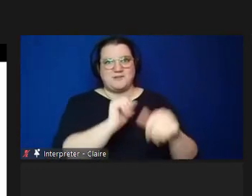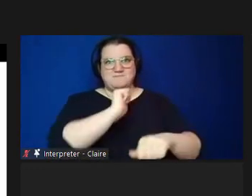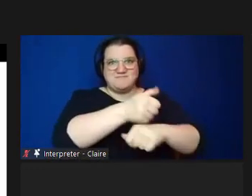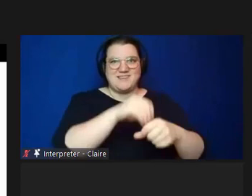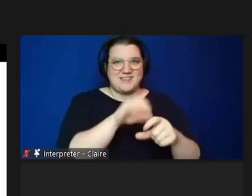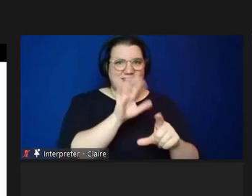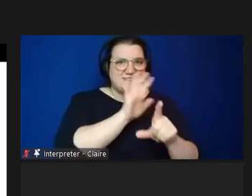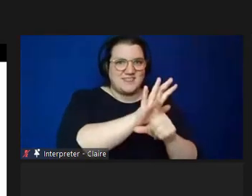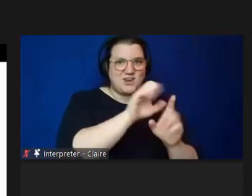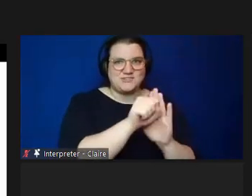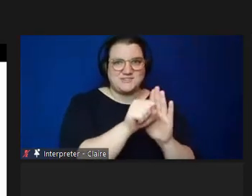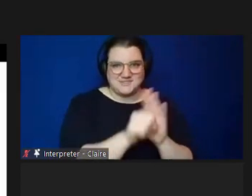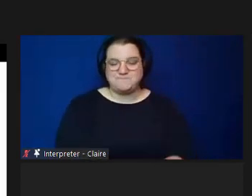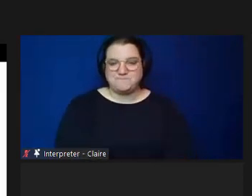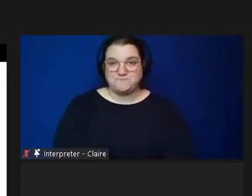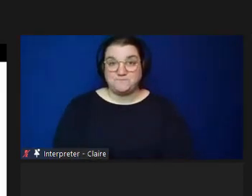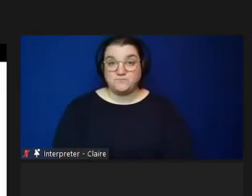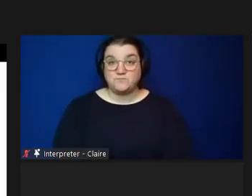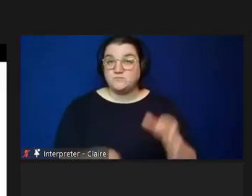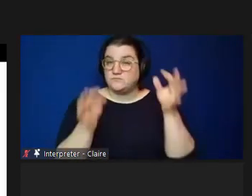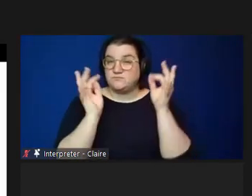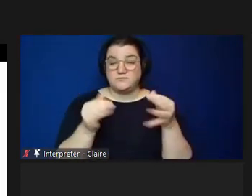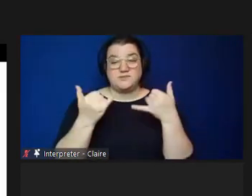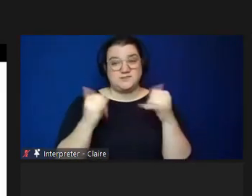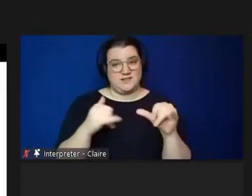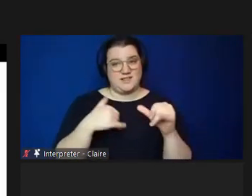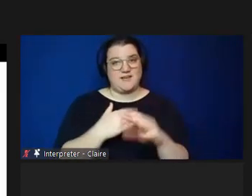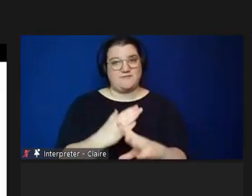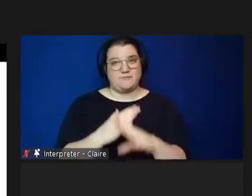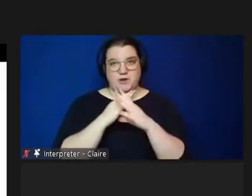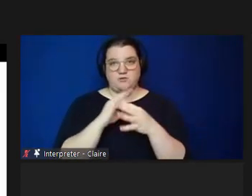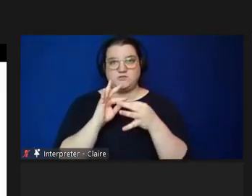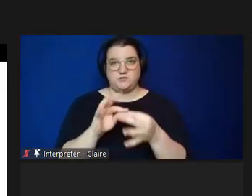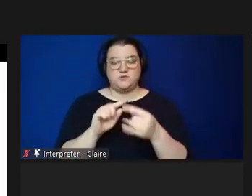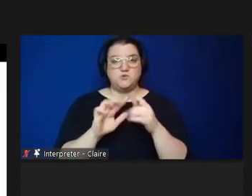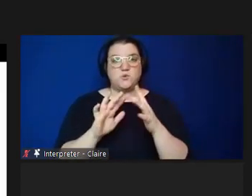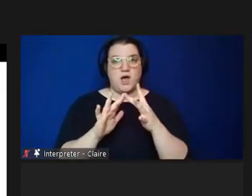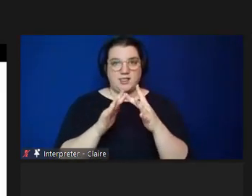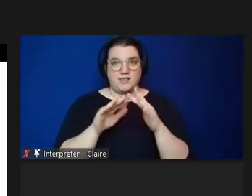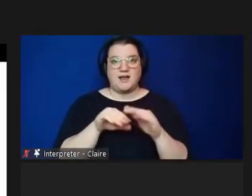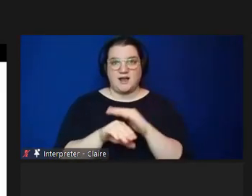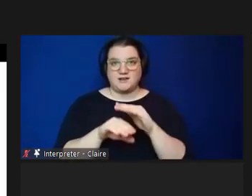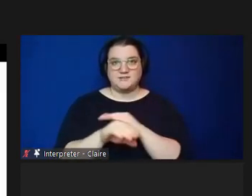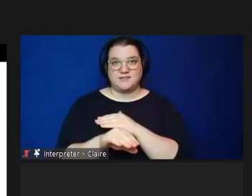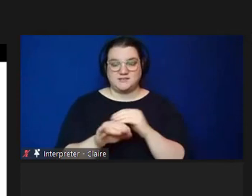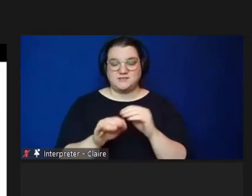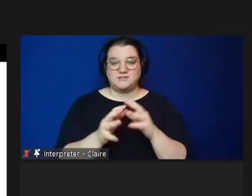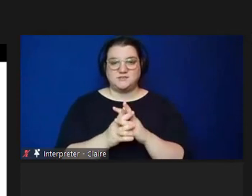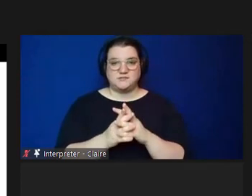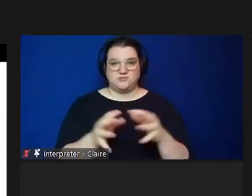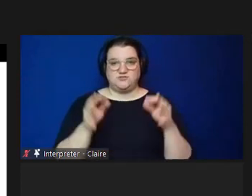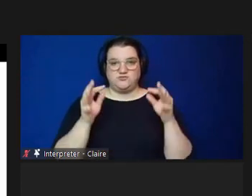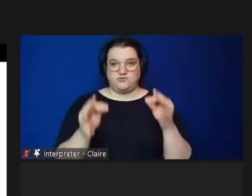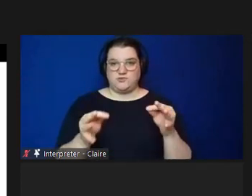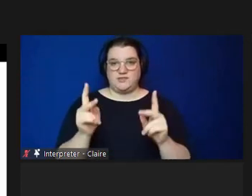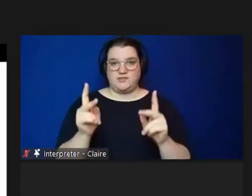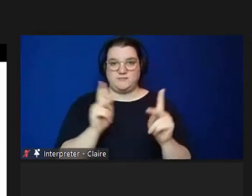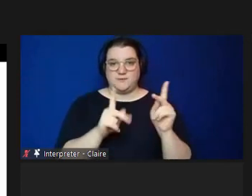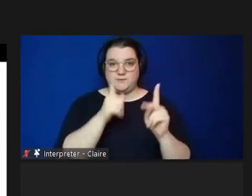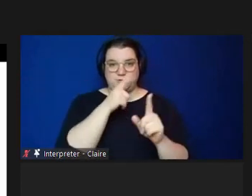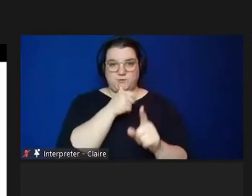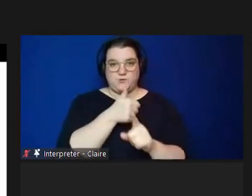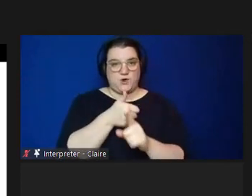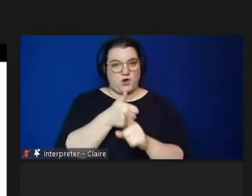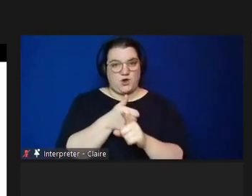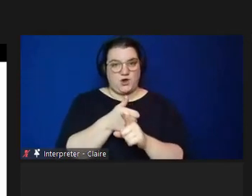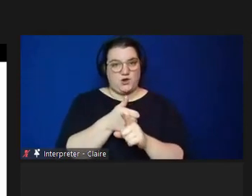certainly continue to be barriers related to our online access. Certainly people who are